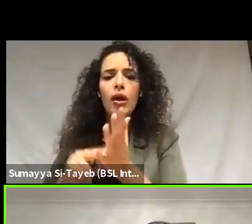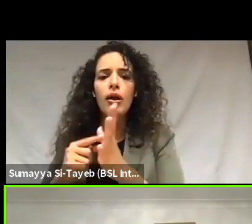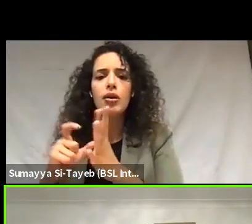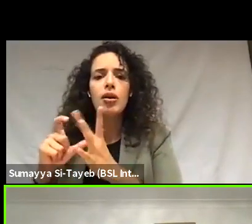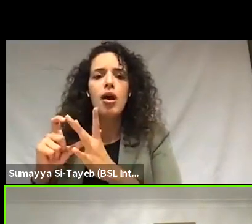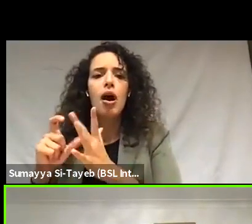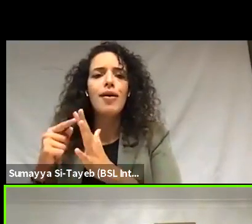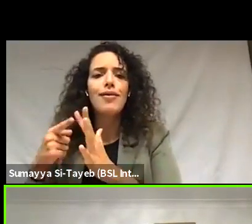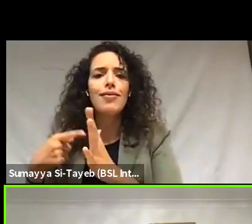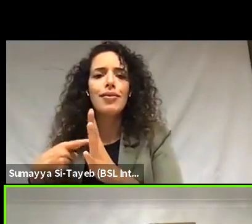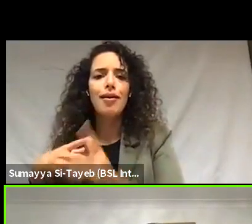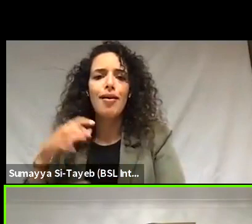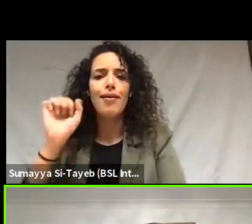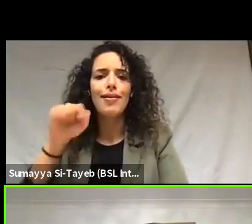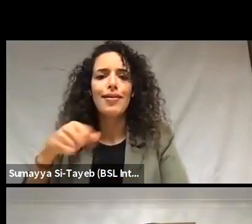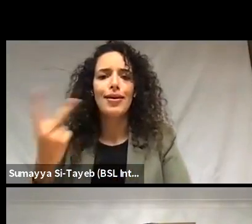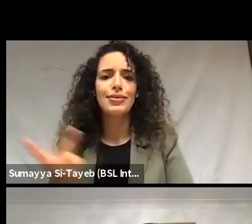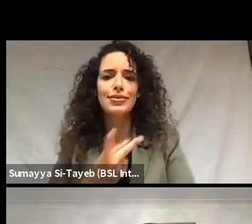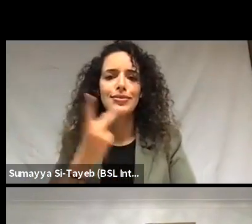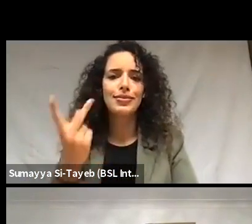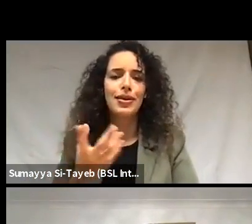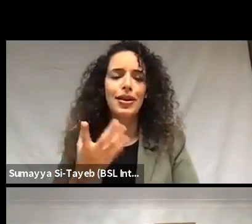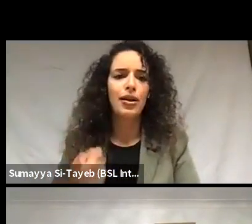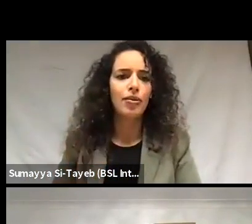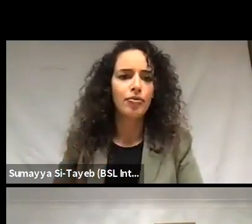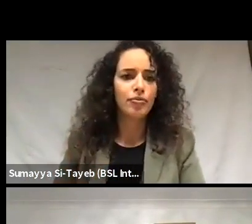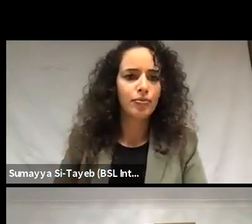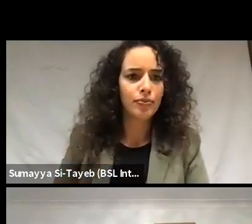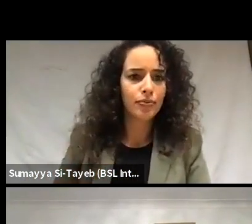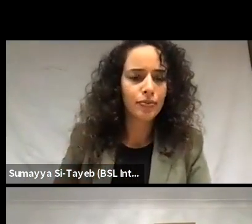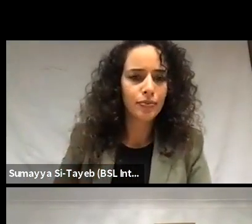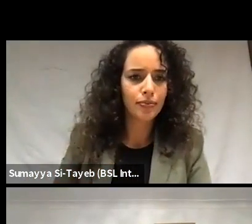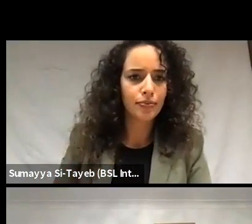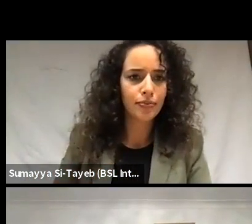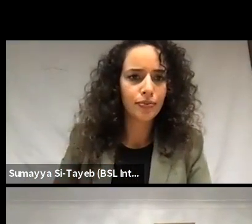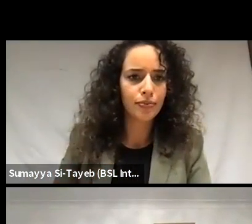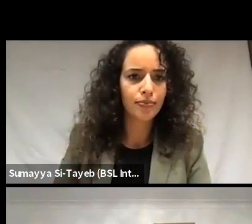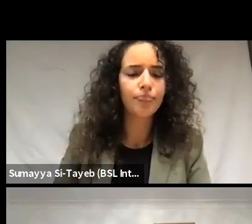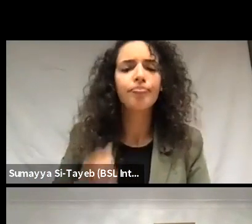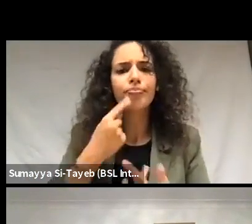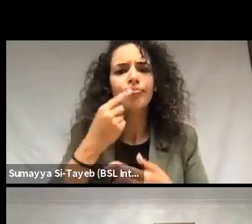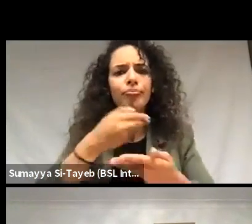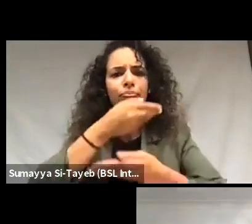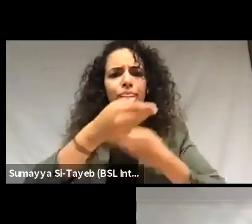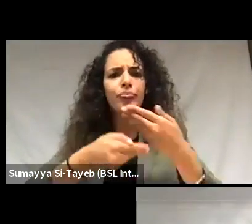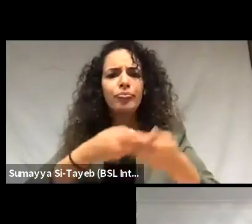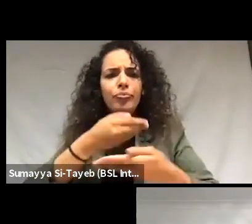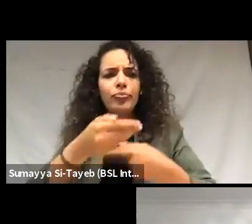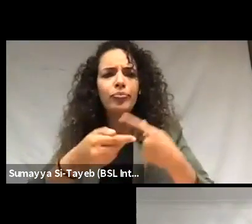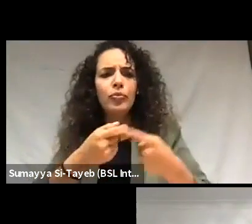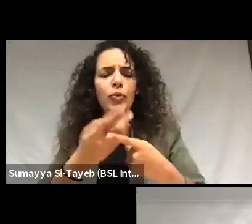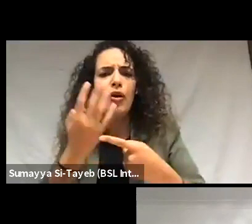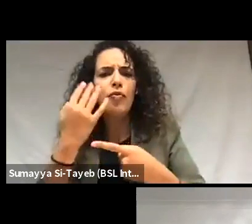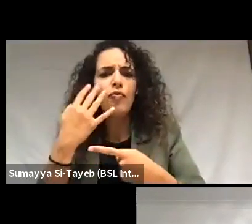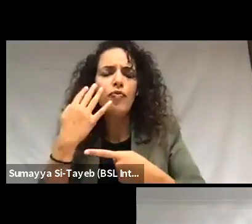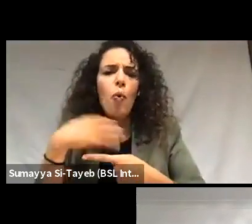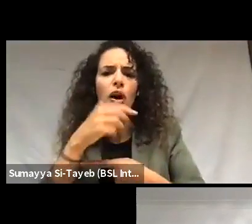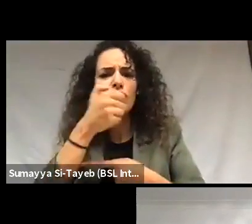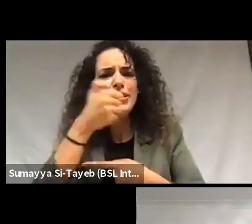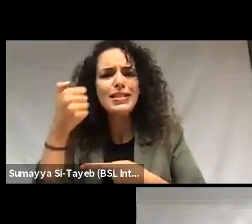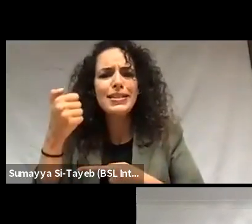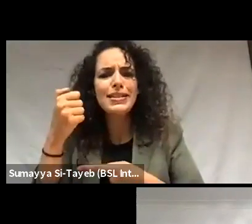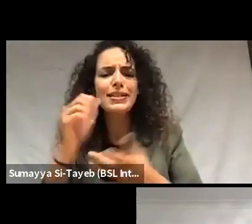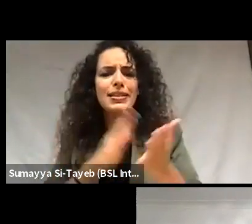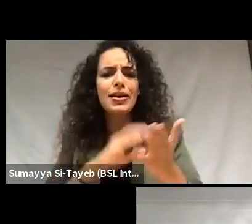Yes. Which involved a number of scout groups, and including the 466 Manchester Scouts